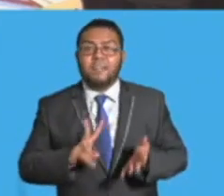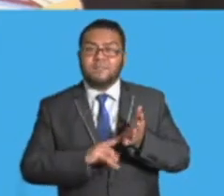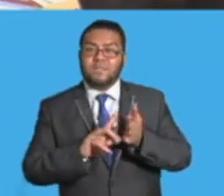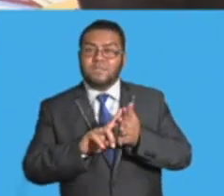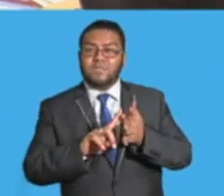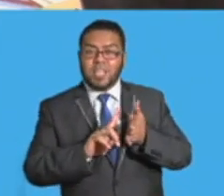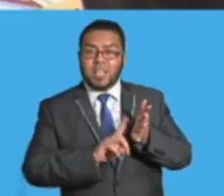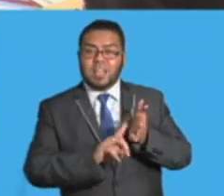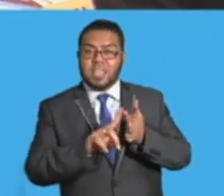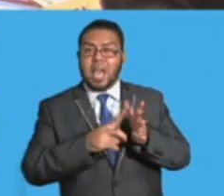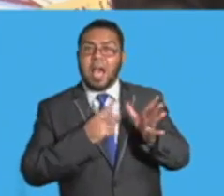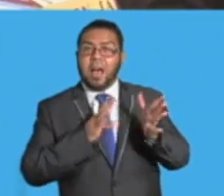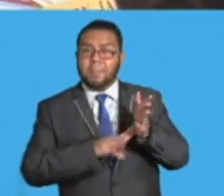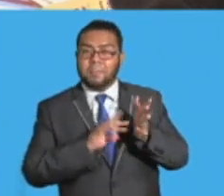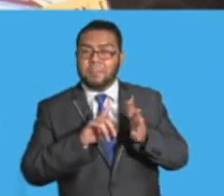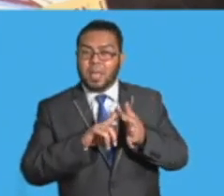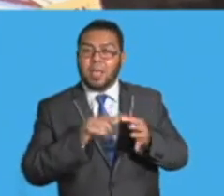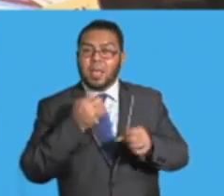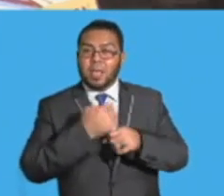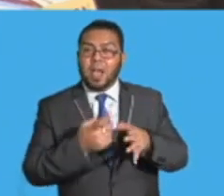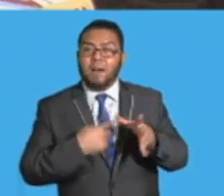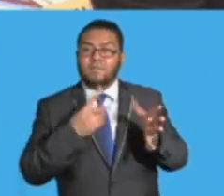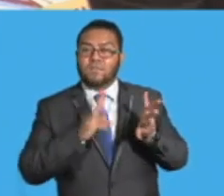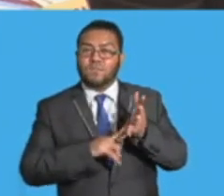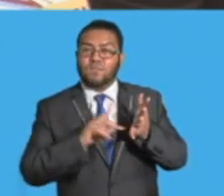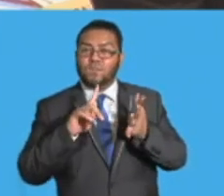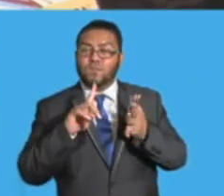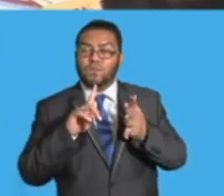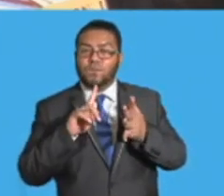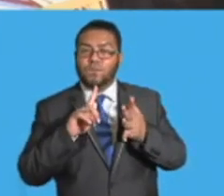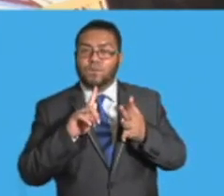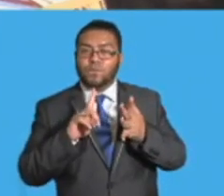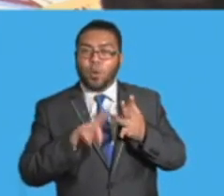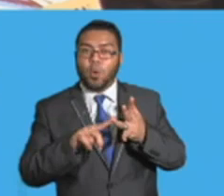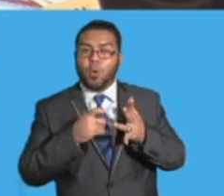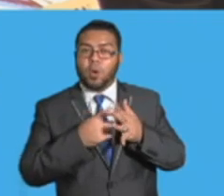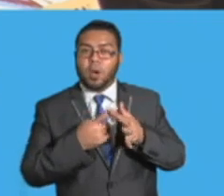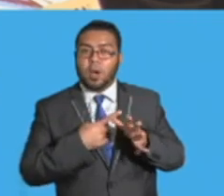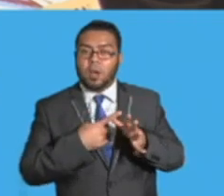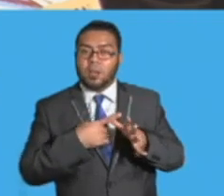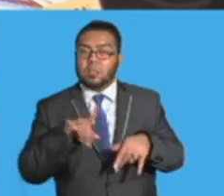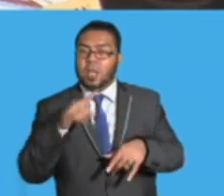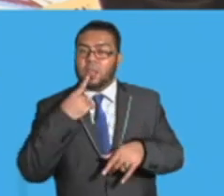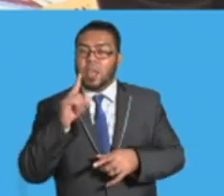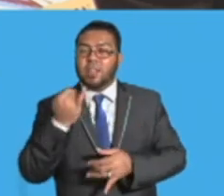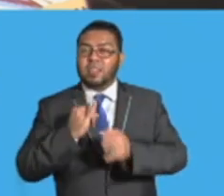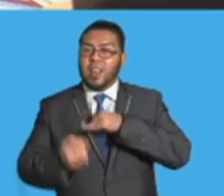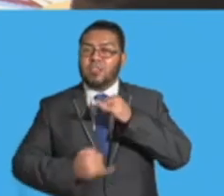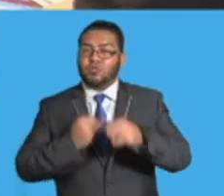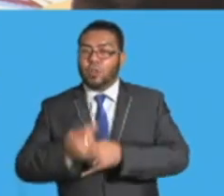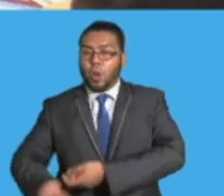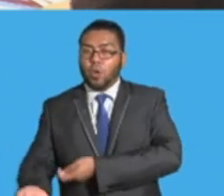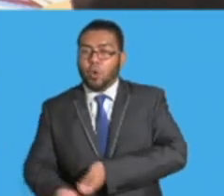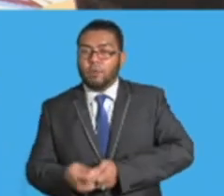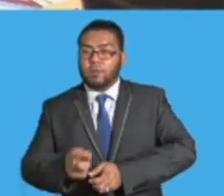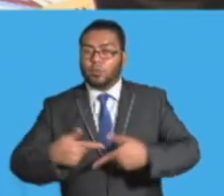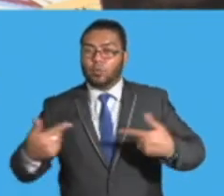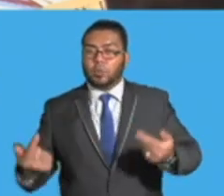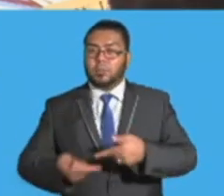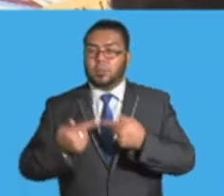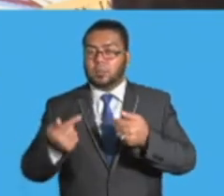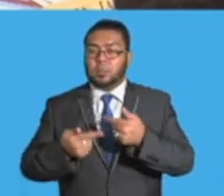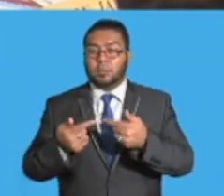compensation of government investment in the international golf tournament in Natandola and accessible to